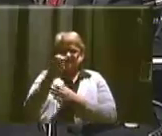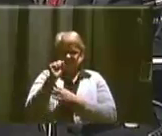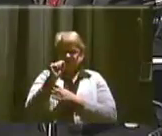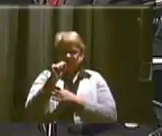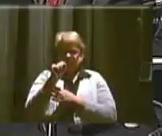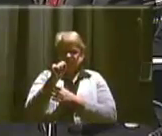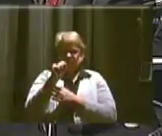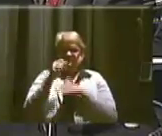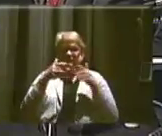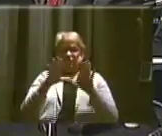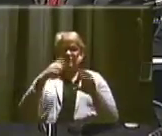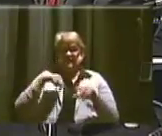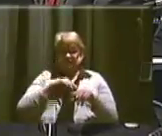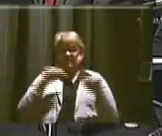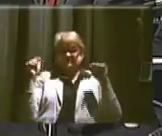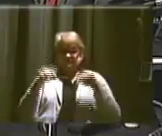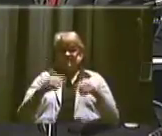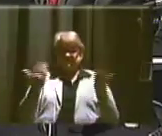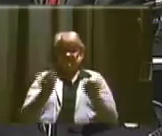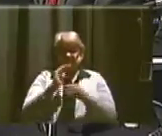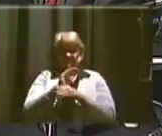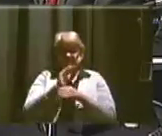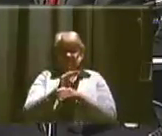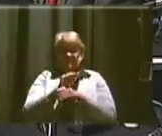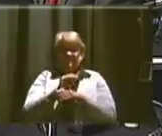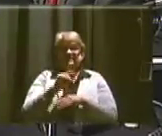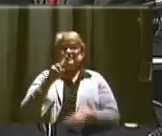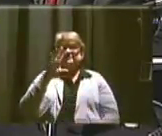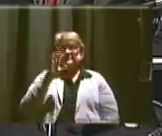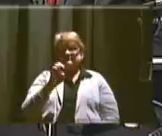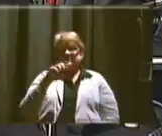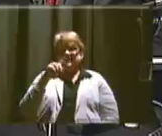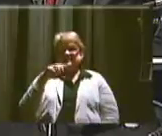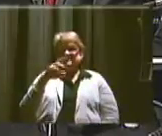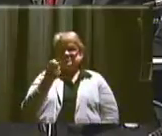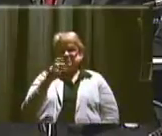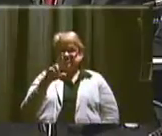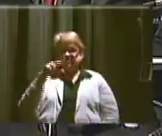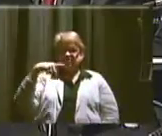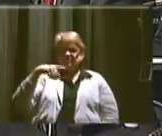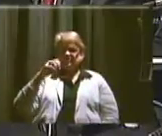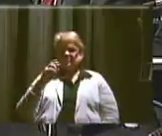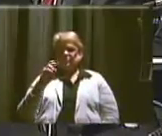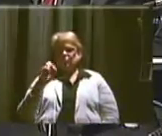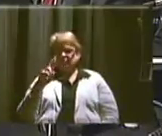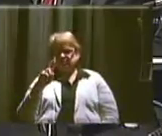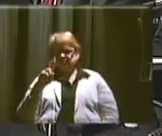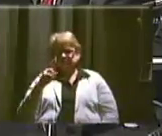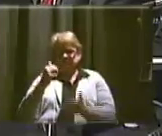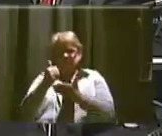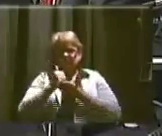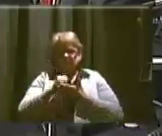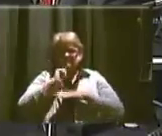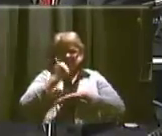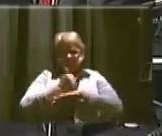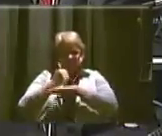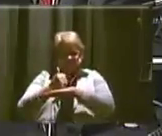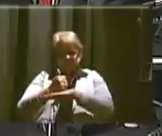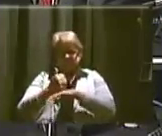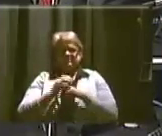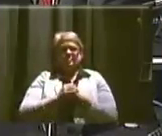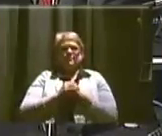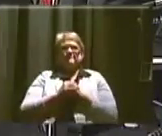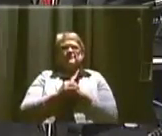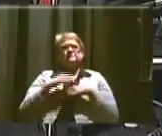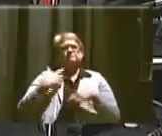for allowing us to be here, to Vice Chair Porter for helping us put this on, and it really is a deep pleasure